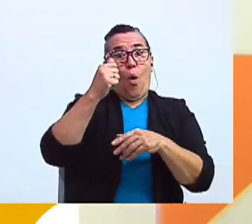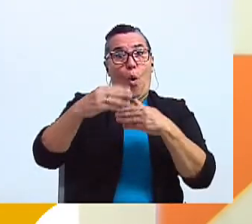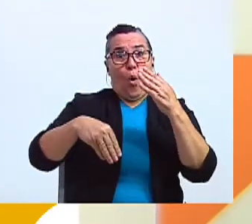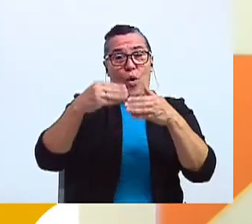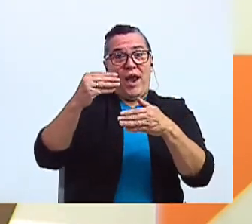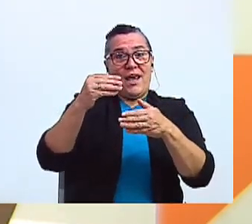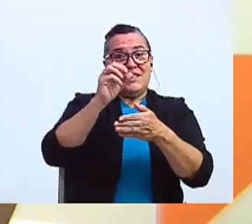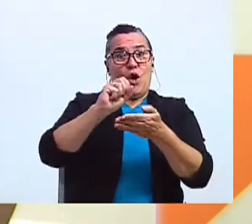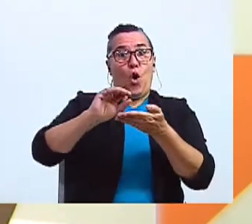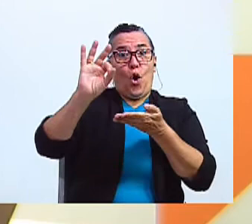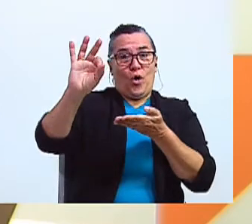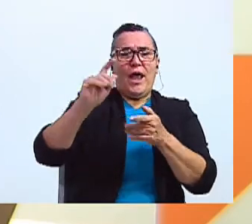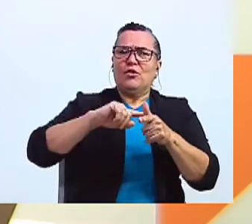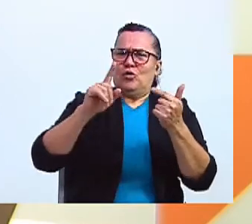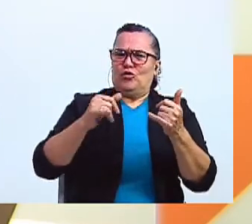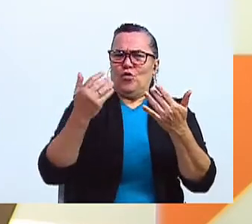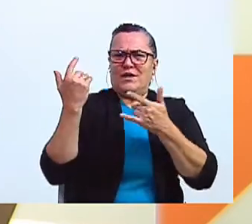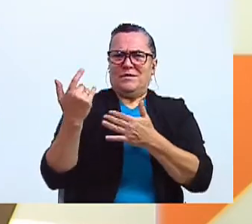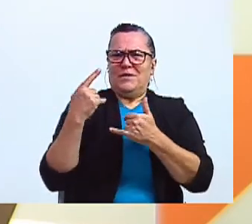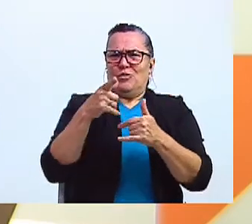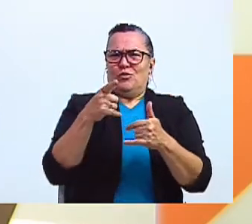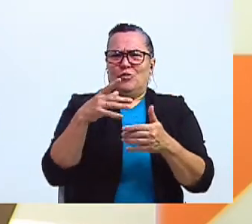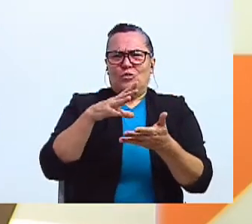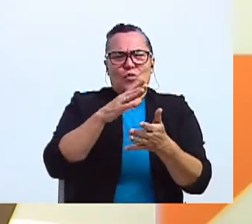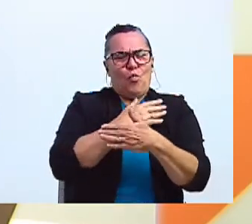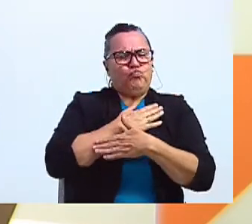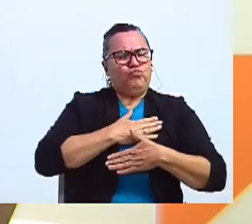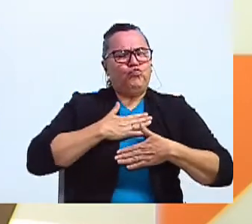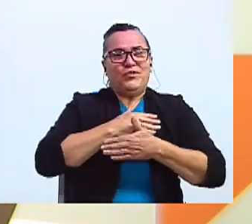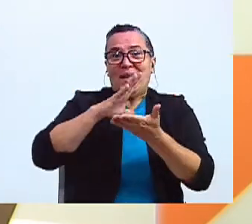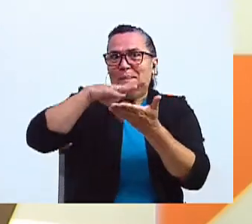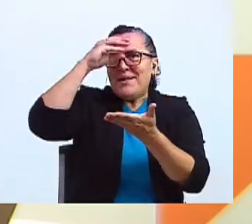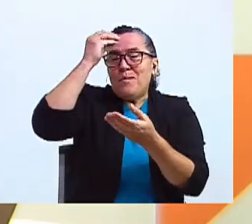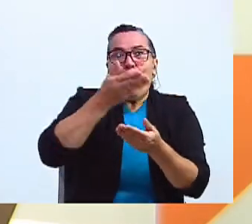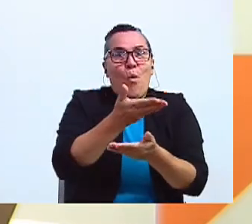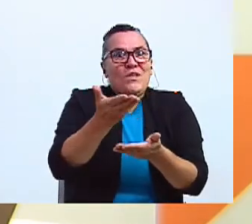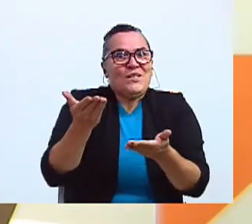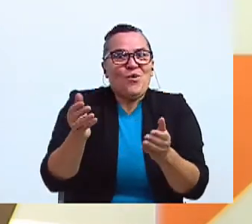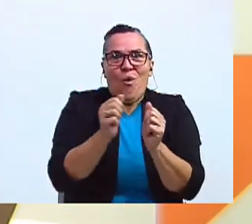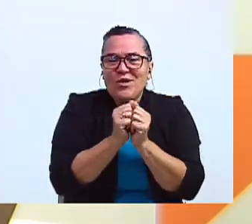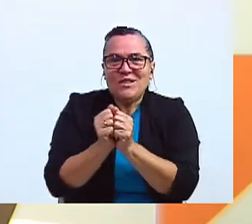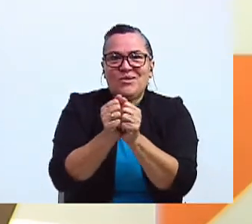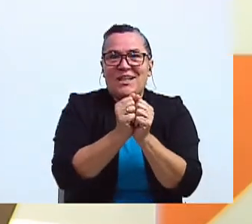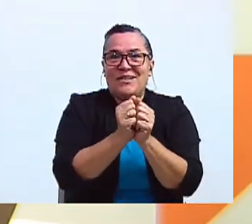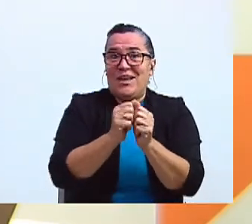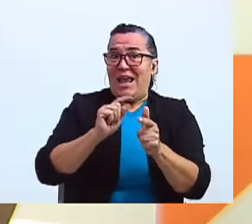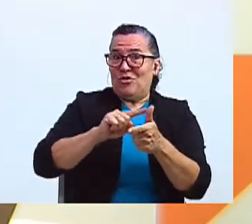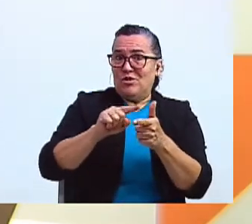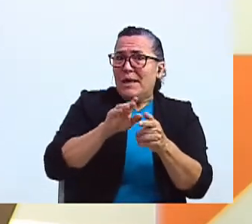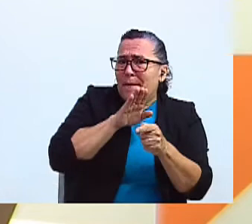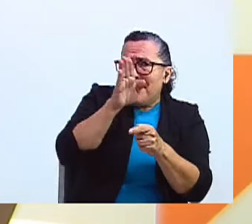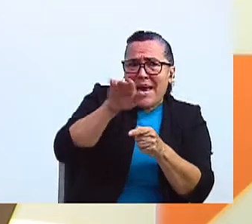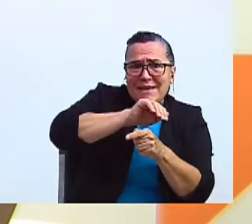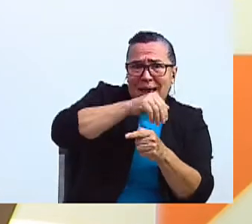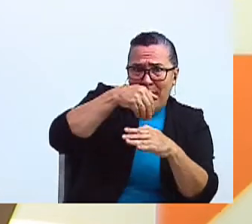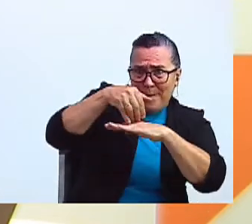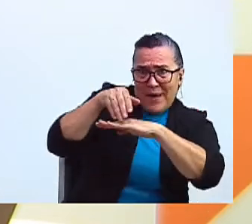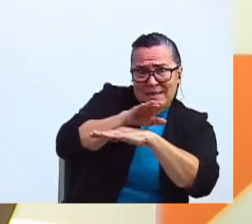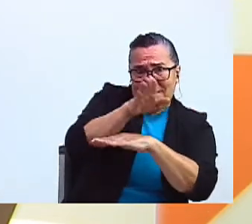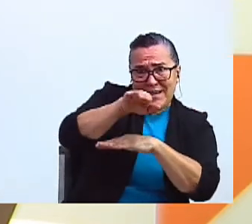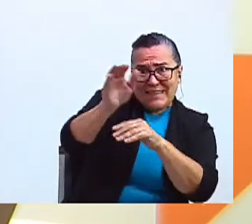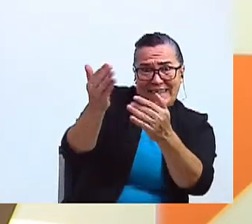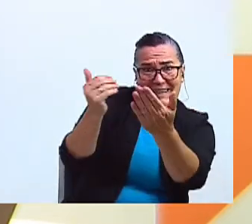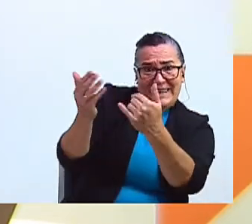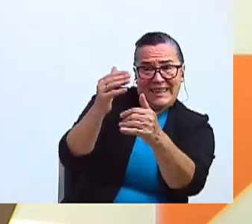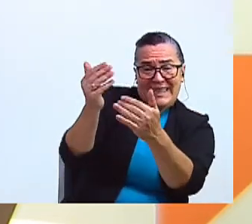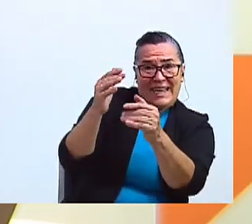we enjoyed and learned many things together. So go and invite your family to participate